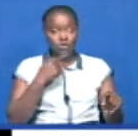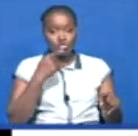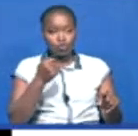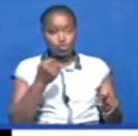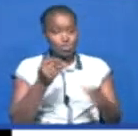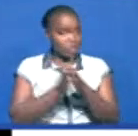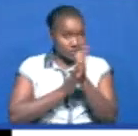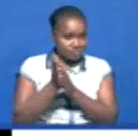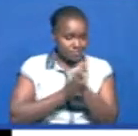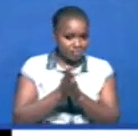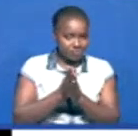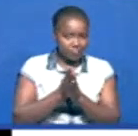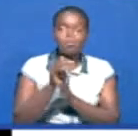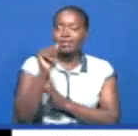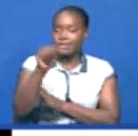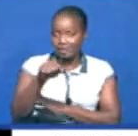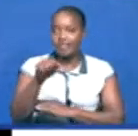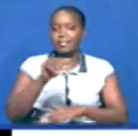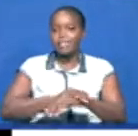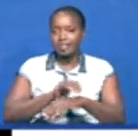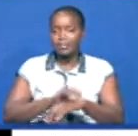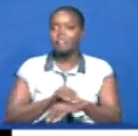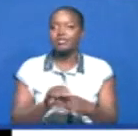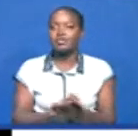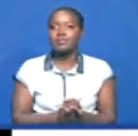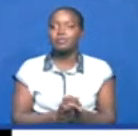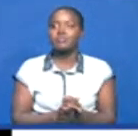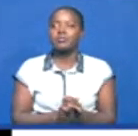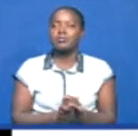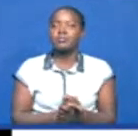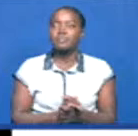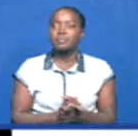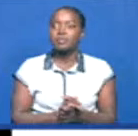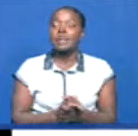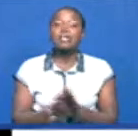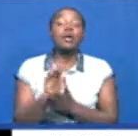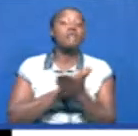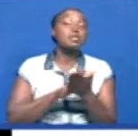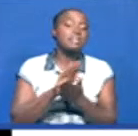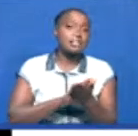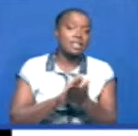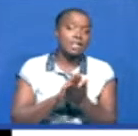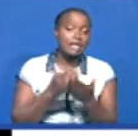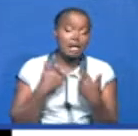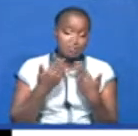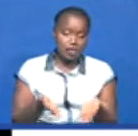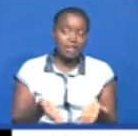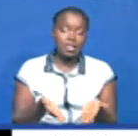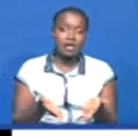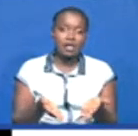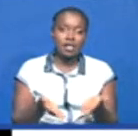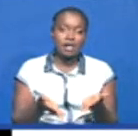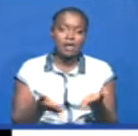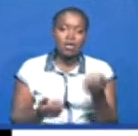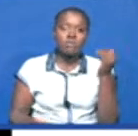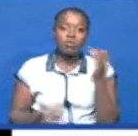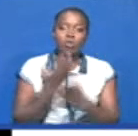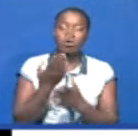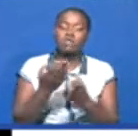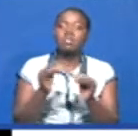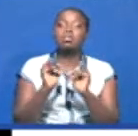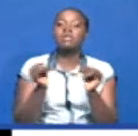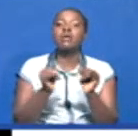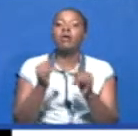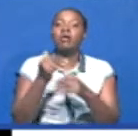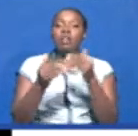enthusiastic. Very good, then we can go. Now, basically, I'm here to launch this new facility. That